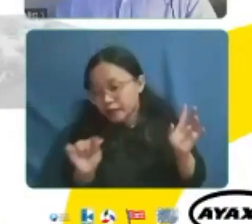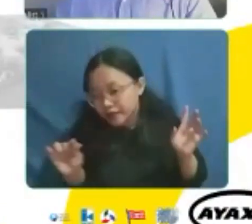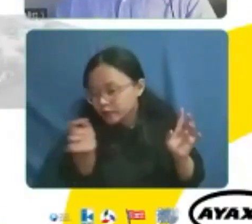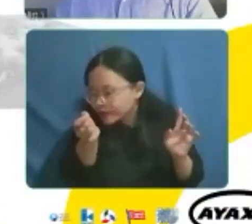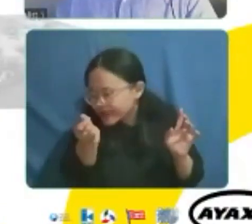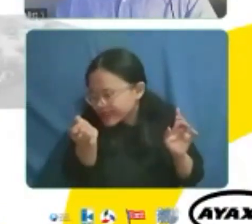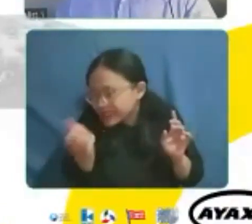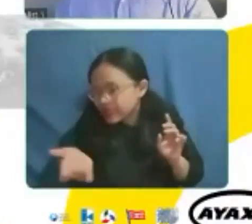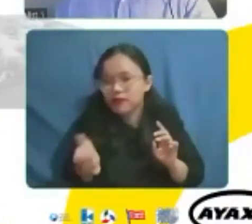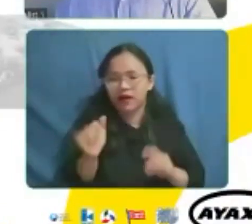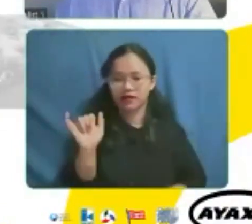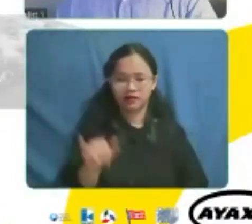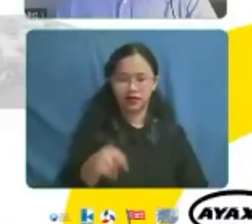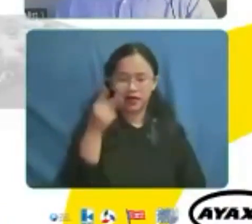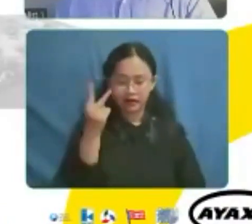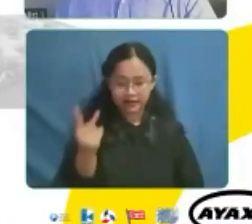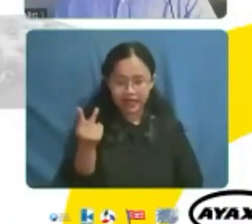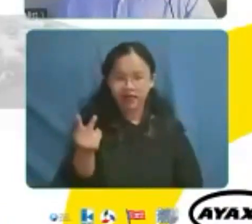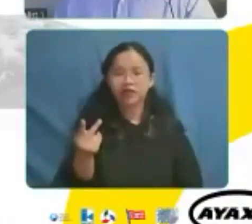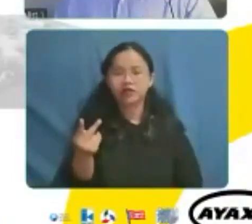particles from the exhaust fumes of a car.